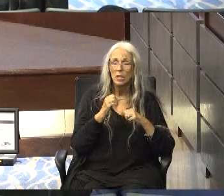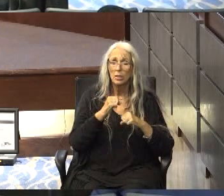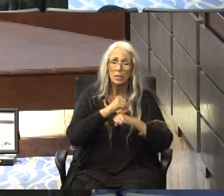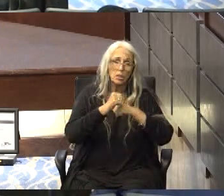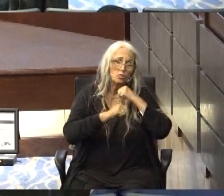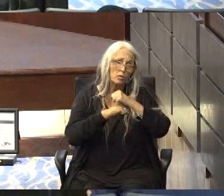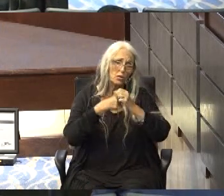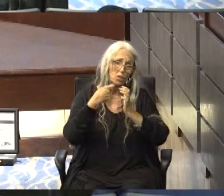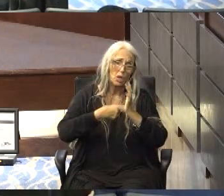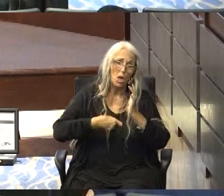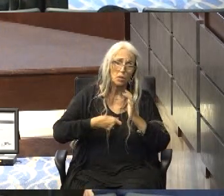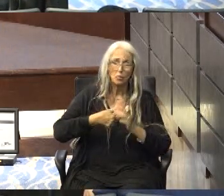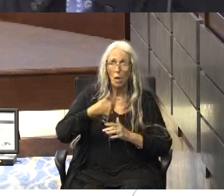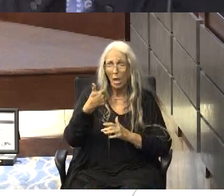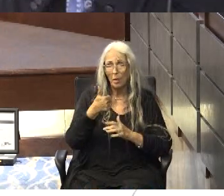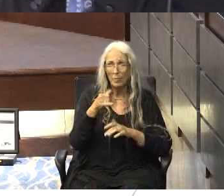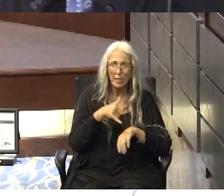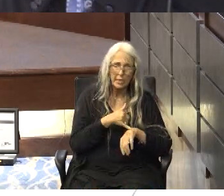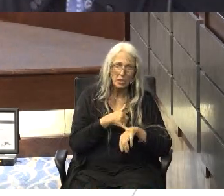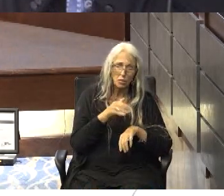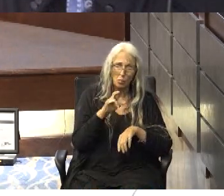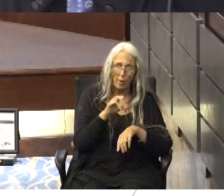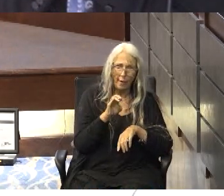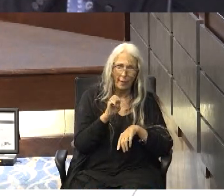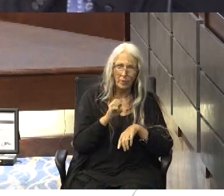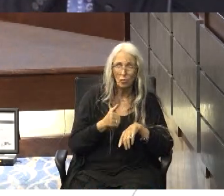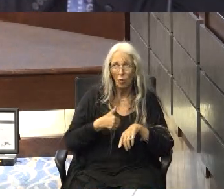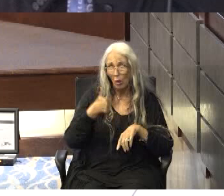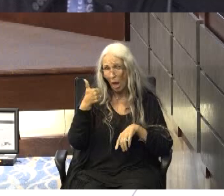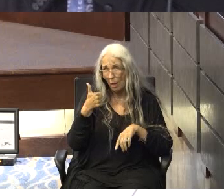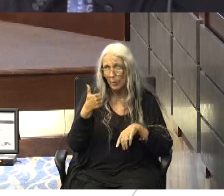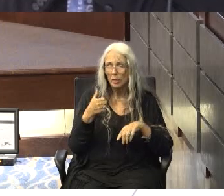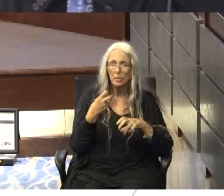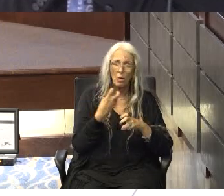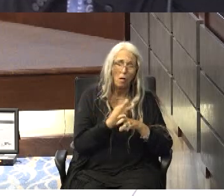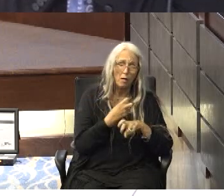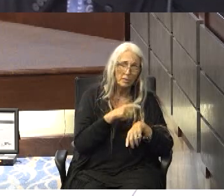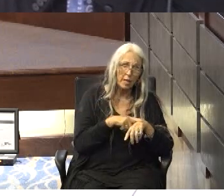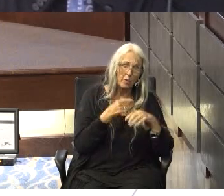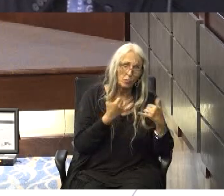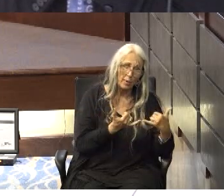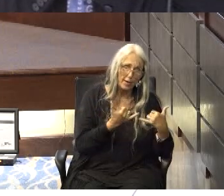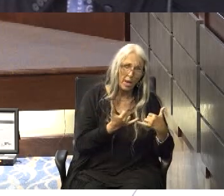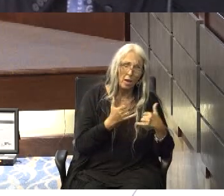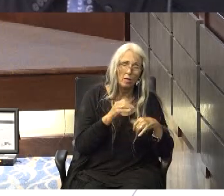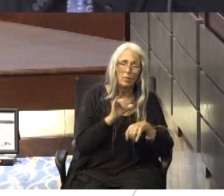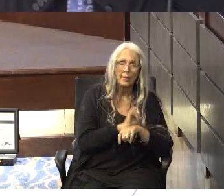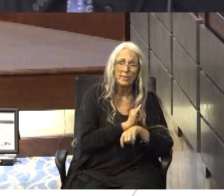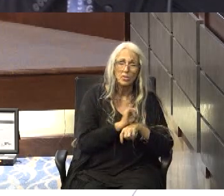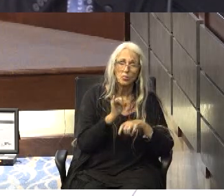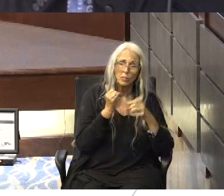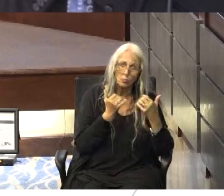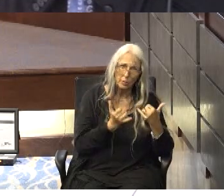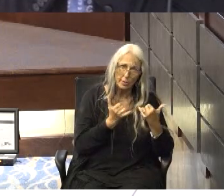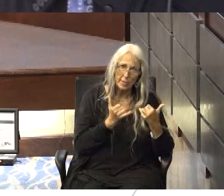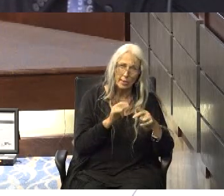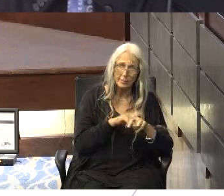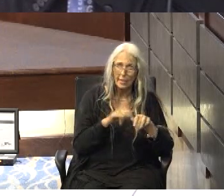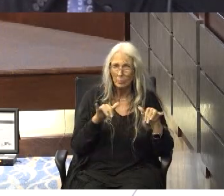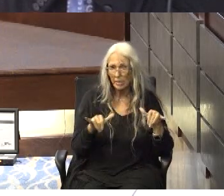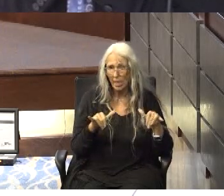up, interest rates are up. It's a hard time in the home building industry right now. At the same